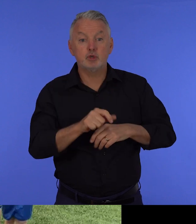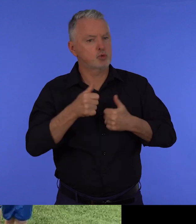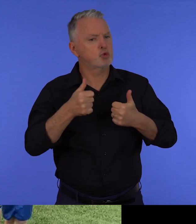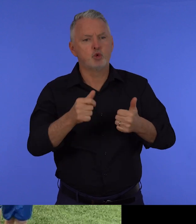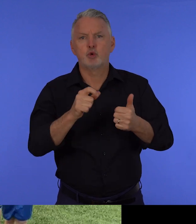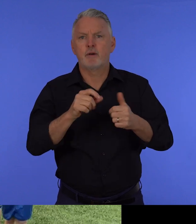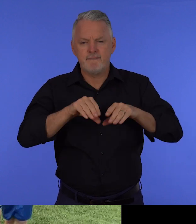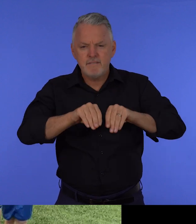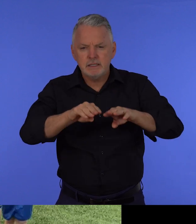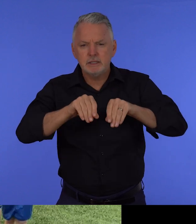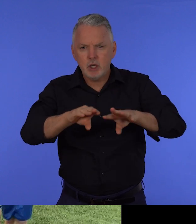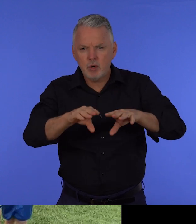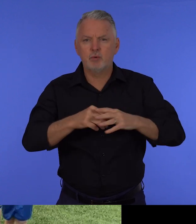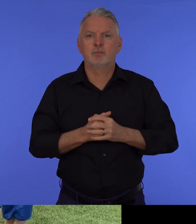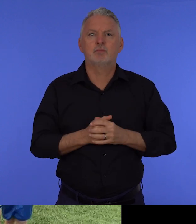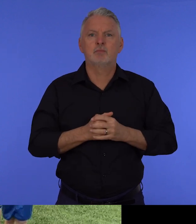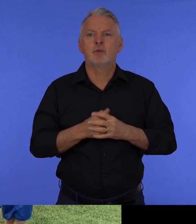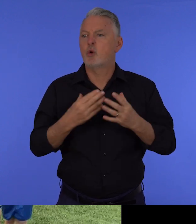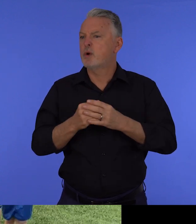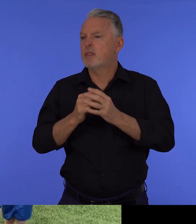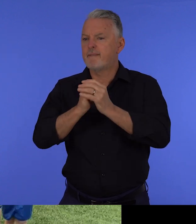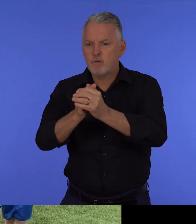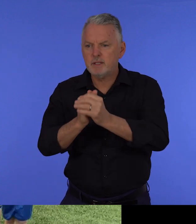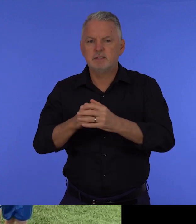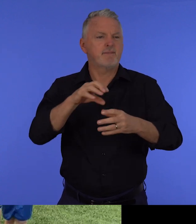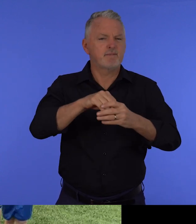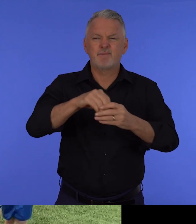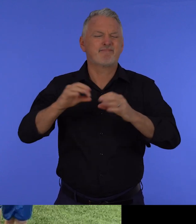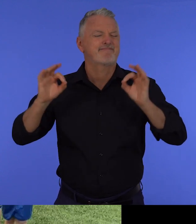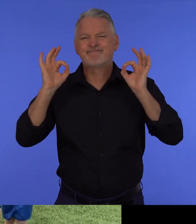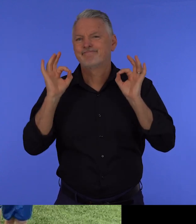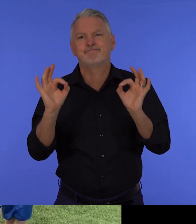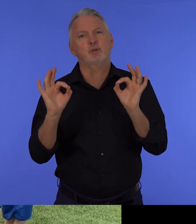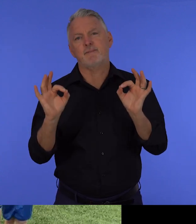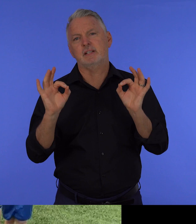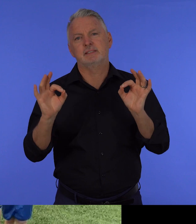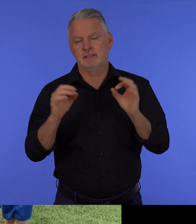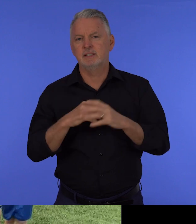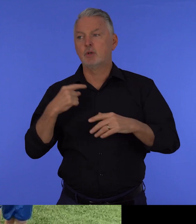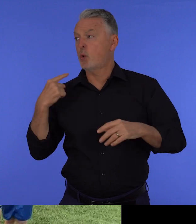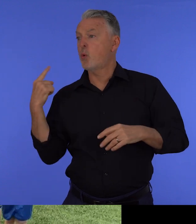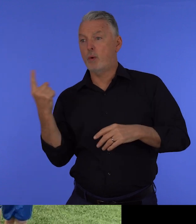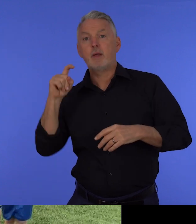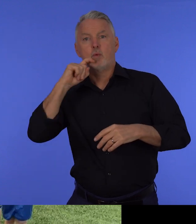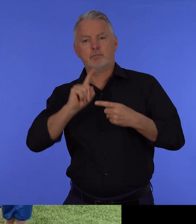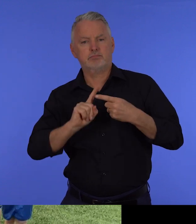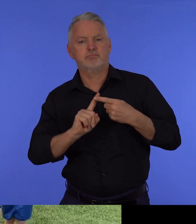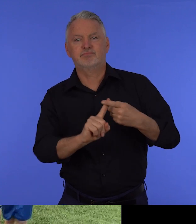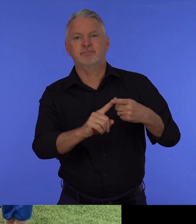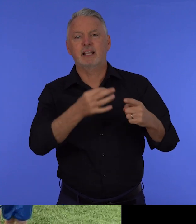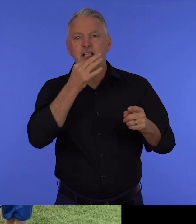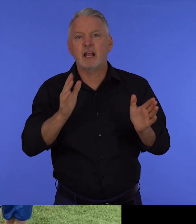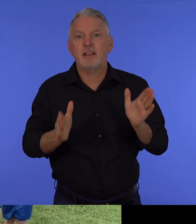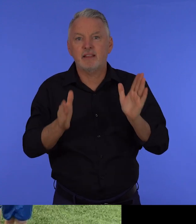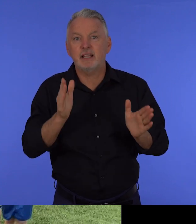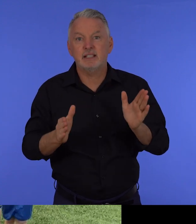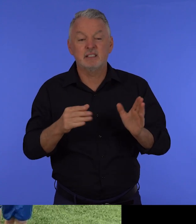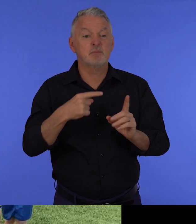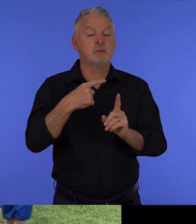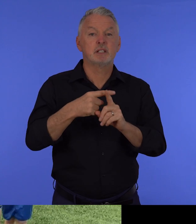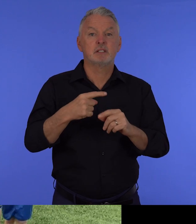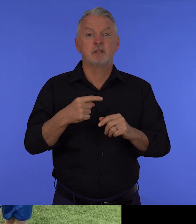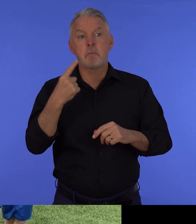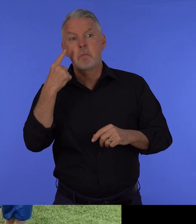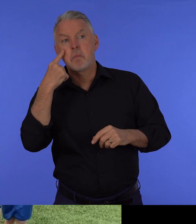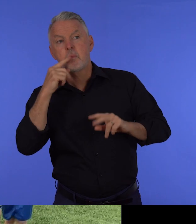of it, and the therapy head comes on, it's great physio. She's out with her friends. She's out and being engaged. So